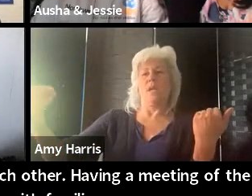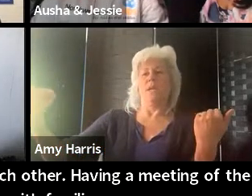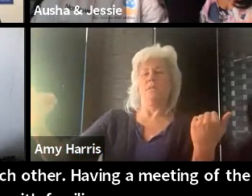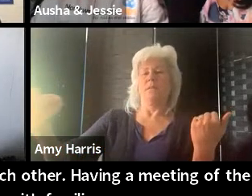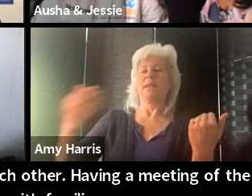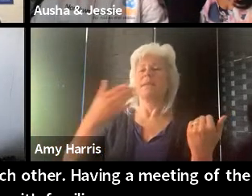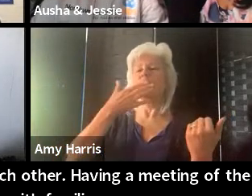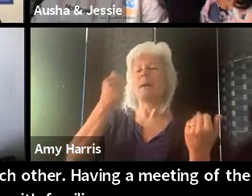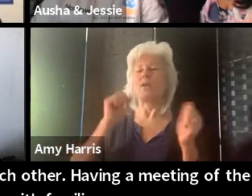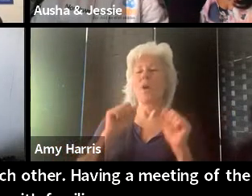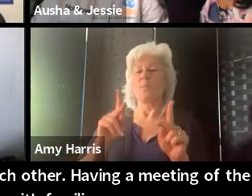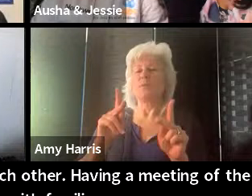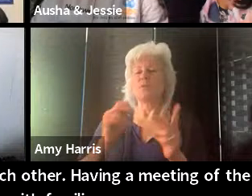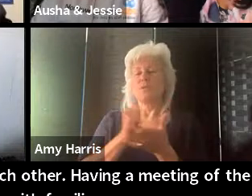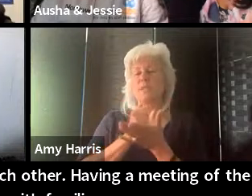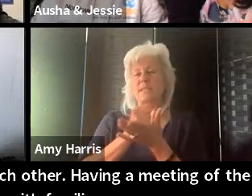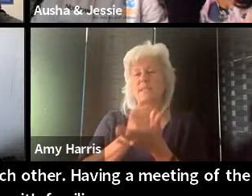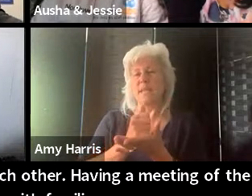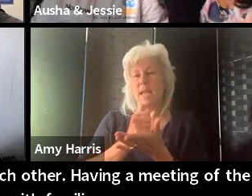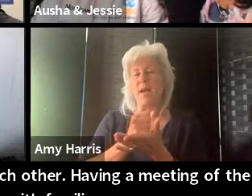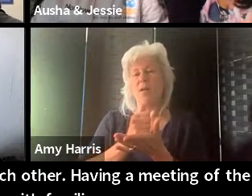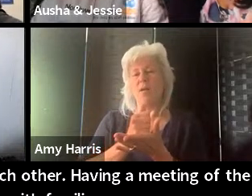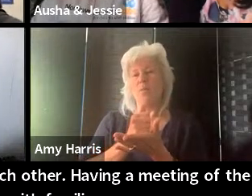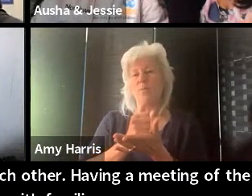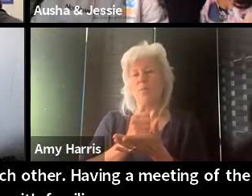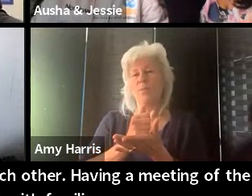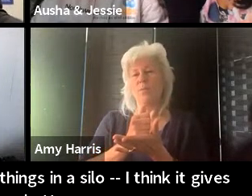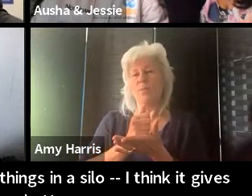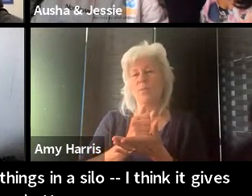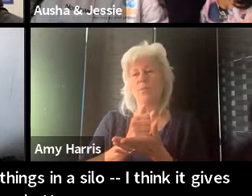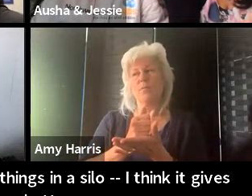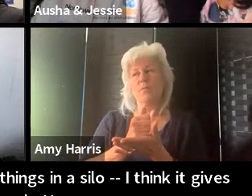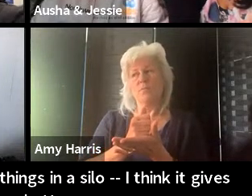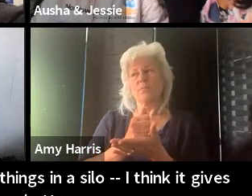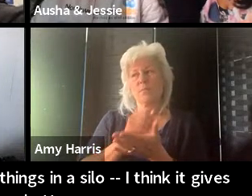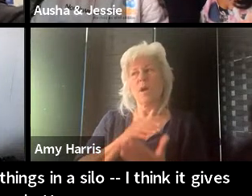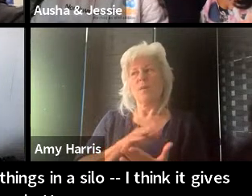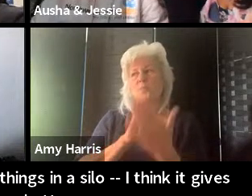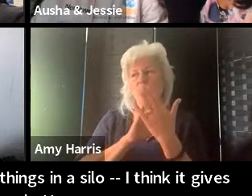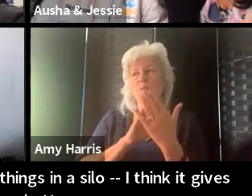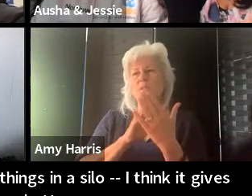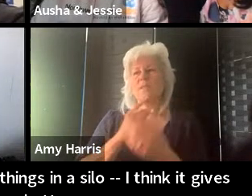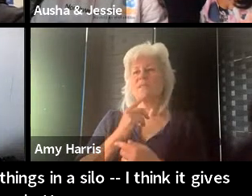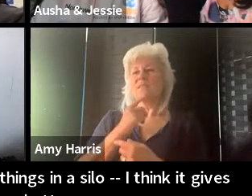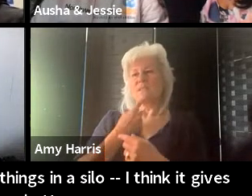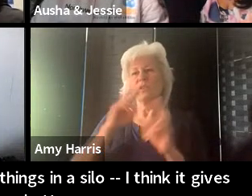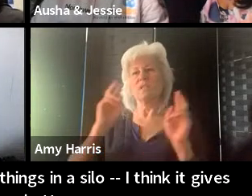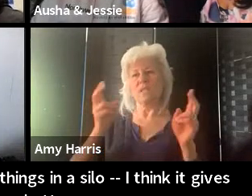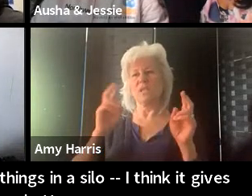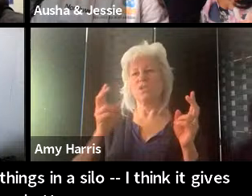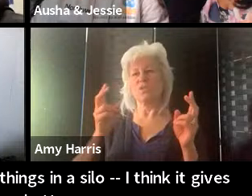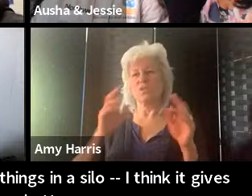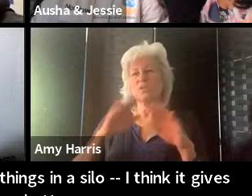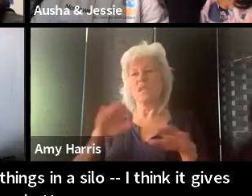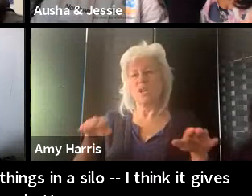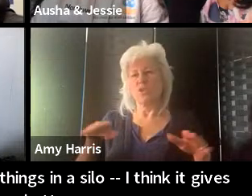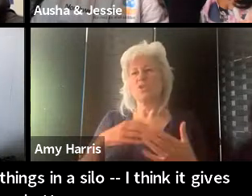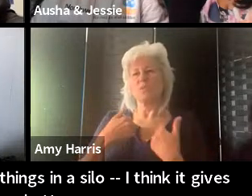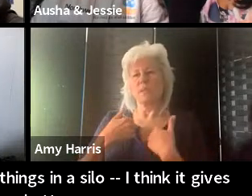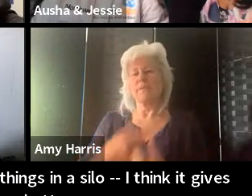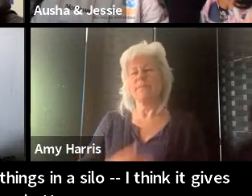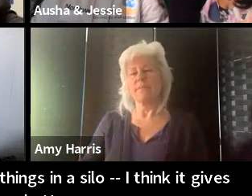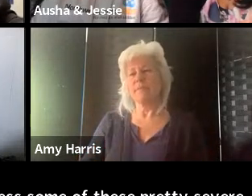to help address some of these pretty severe and serious issues that our children are facing.